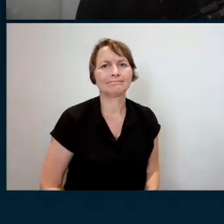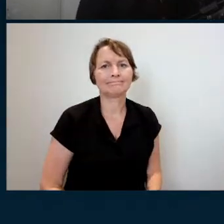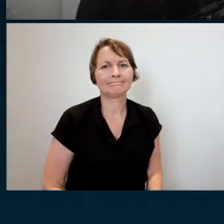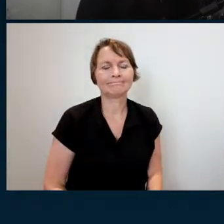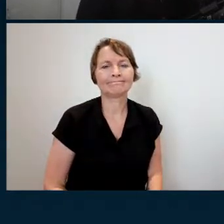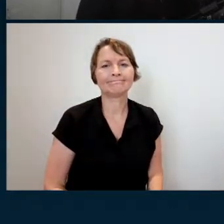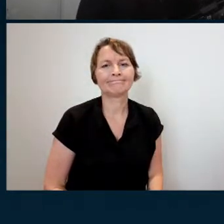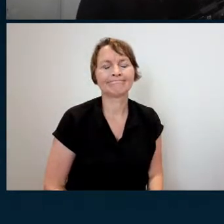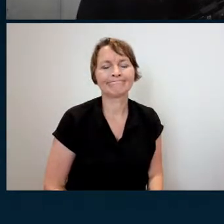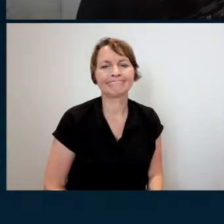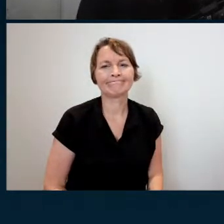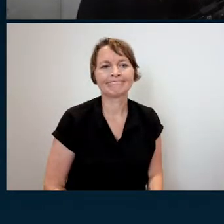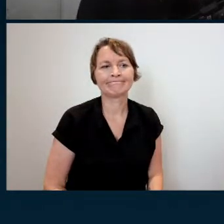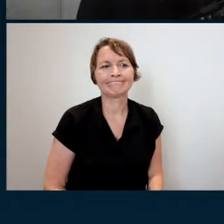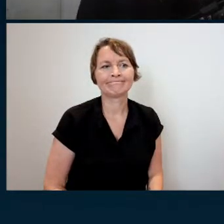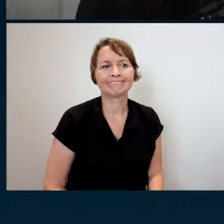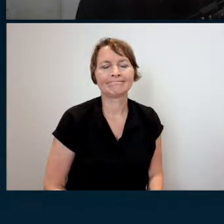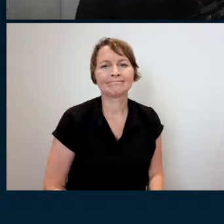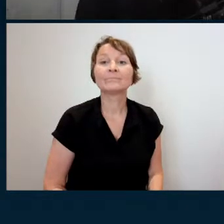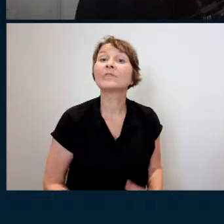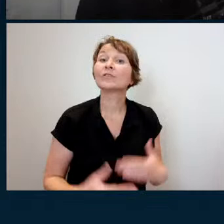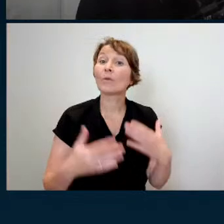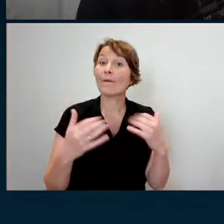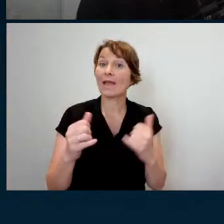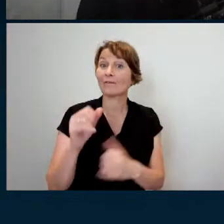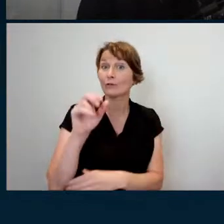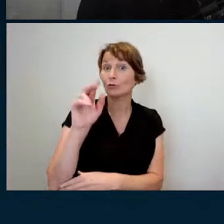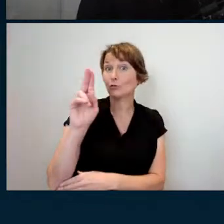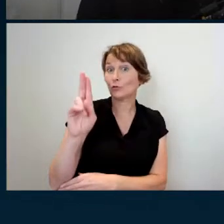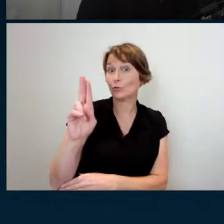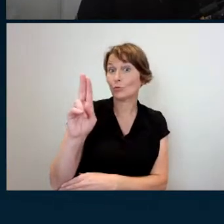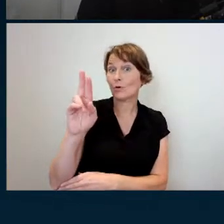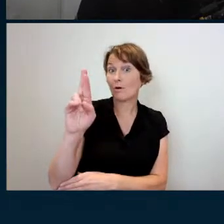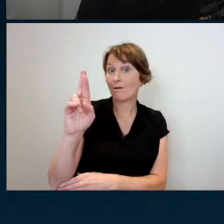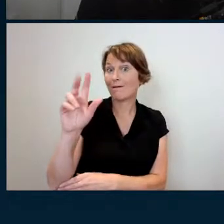So now we have that URL again. The URL will always be the same.